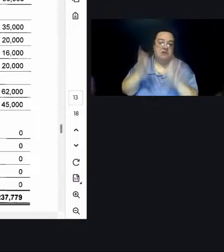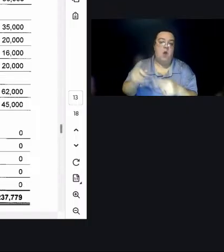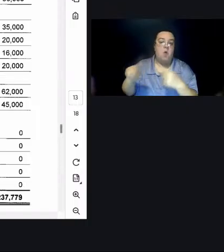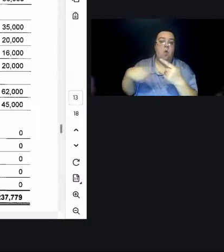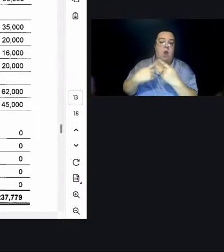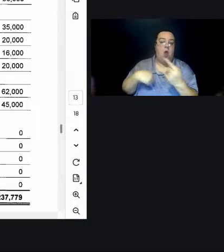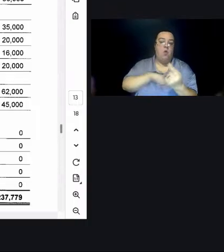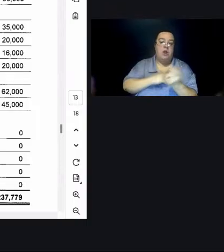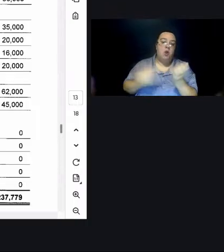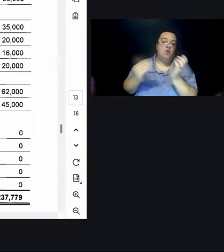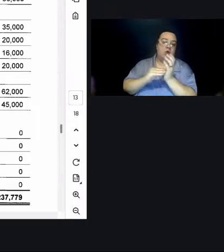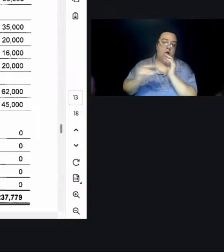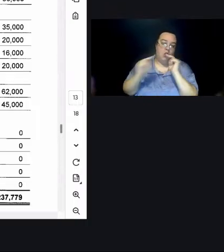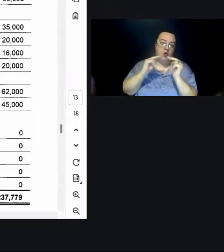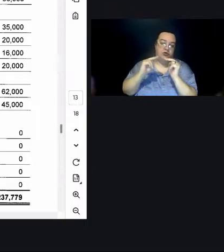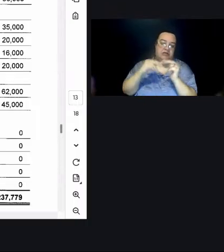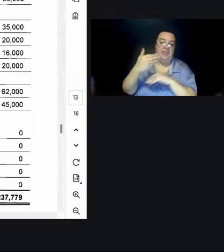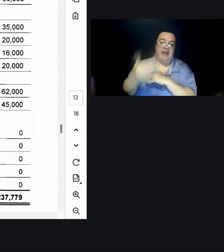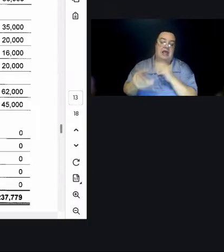next contract.